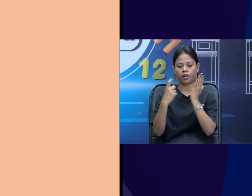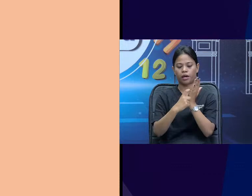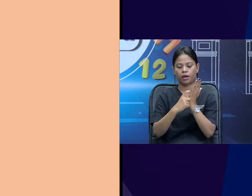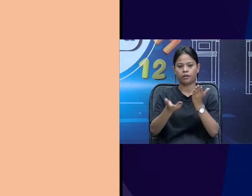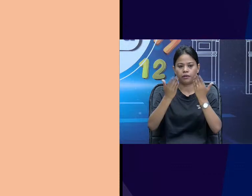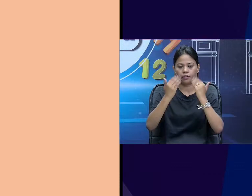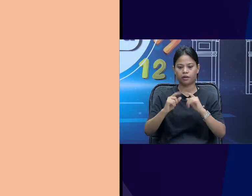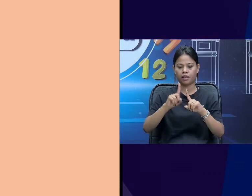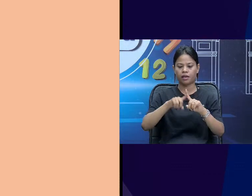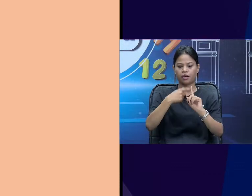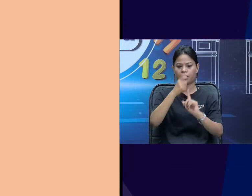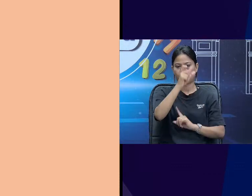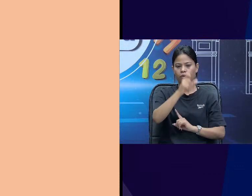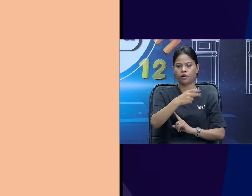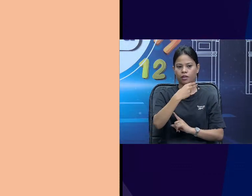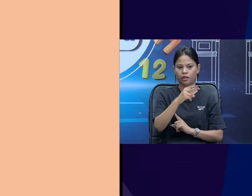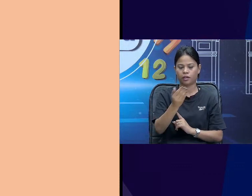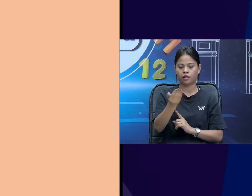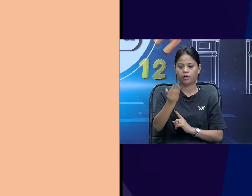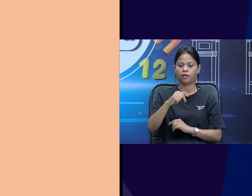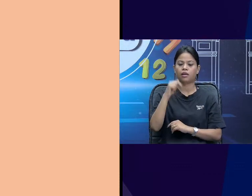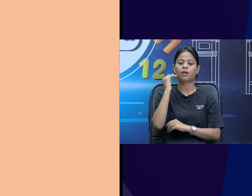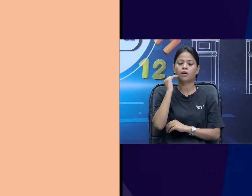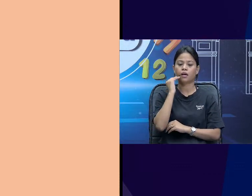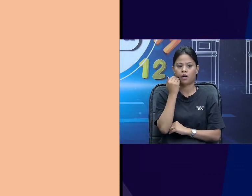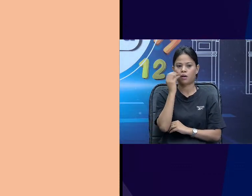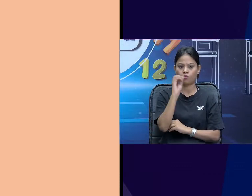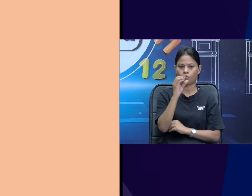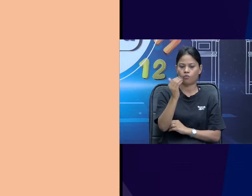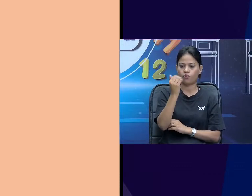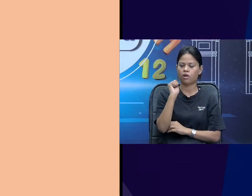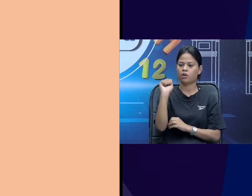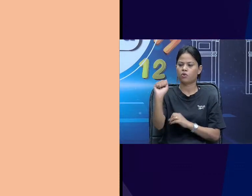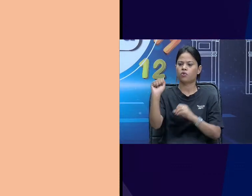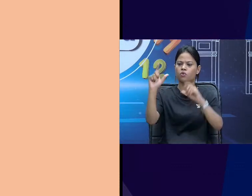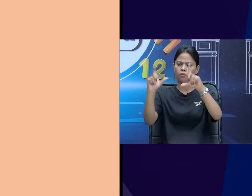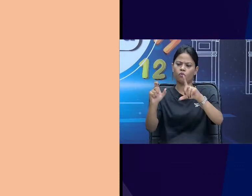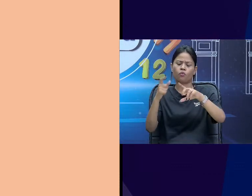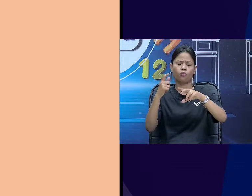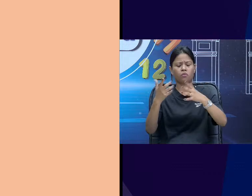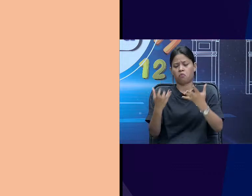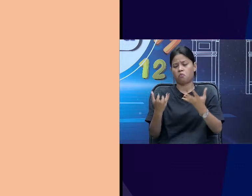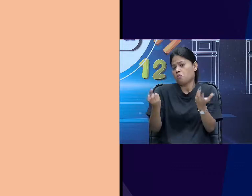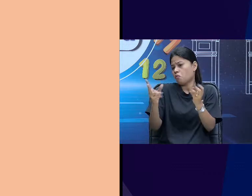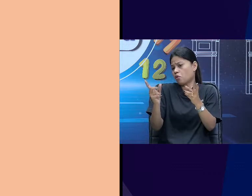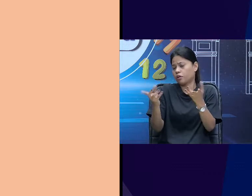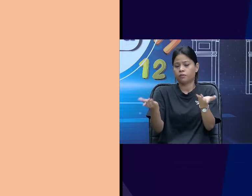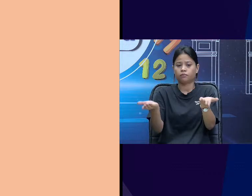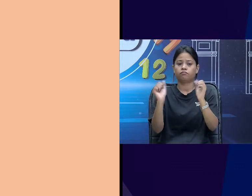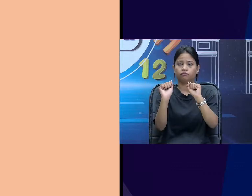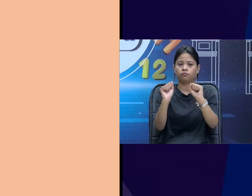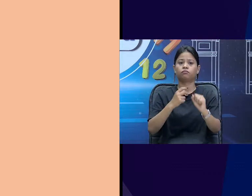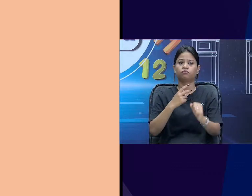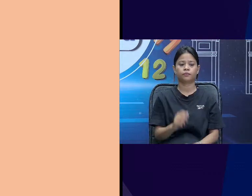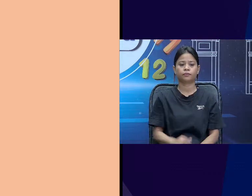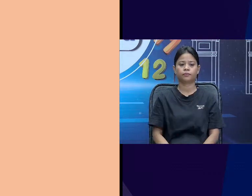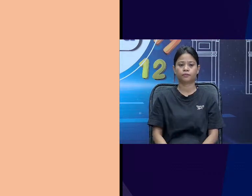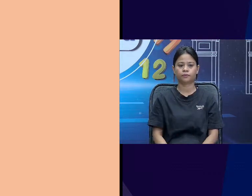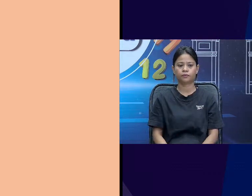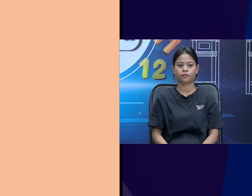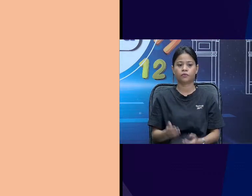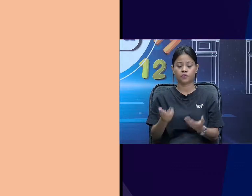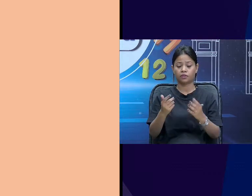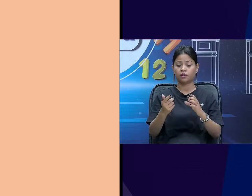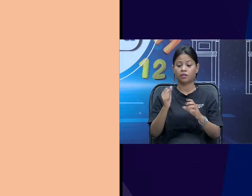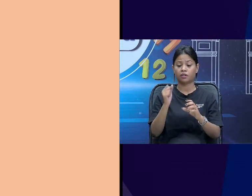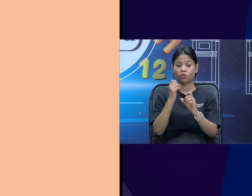then expert's name, then date of the session and your photograph. That is completely optional. And you have to send your homework as well